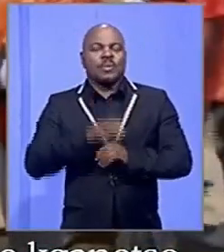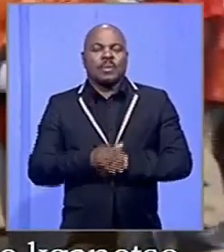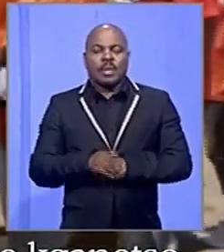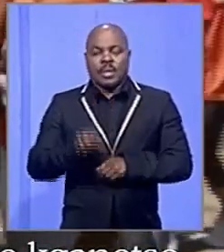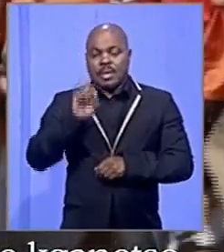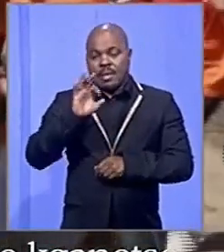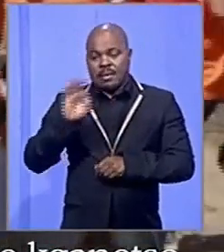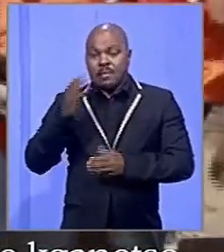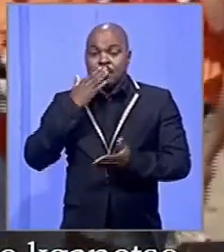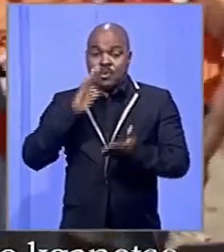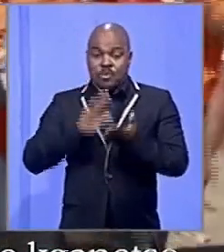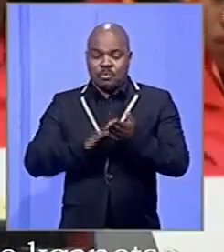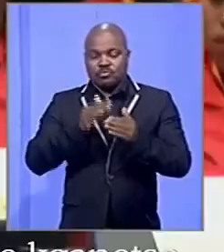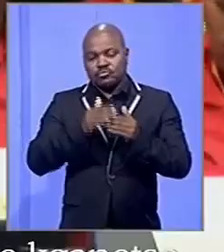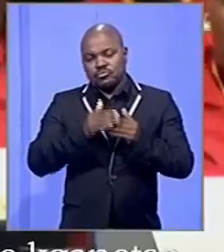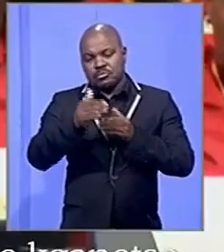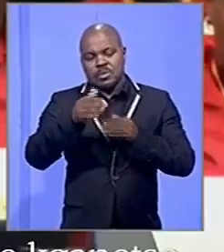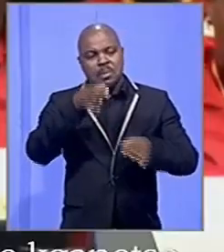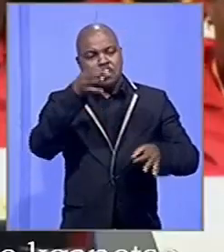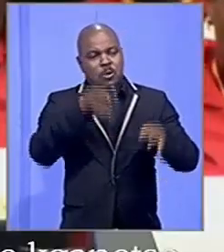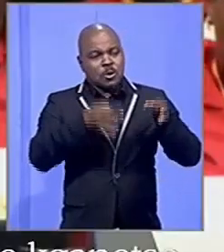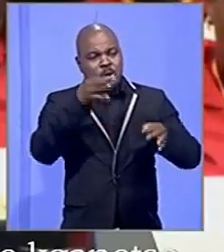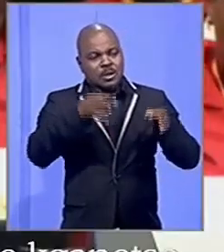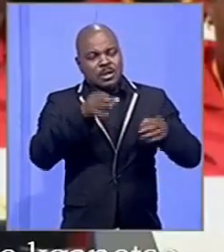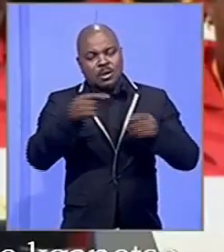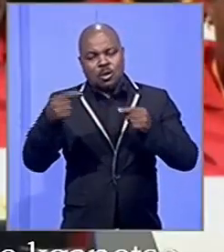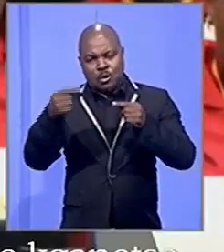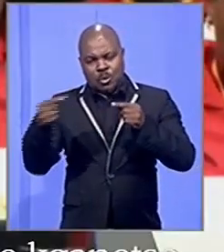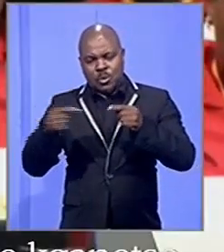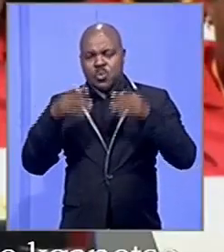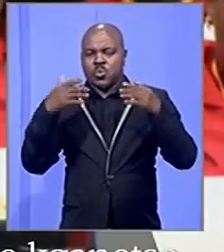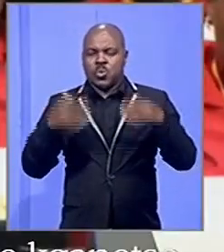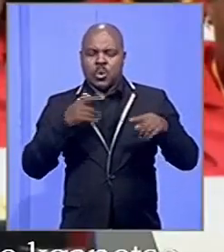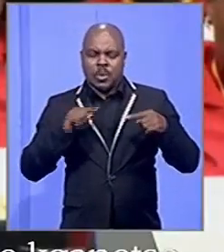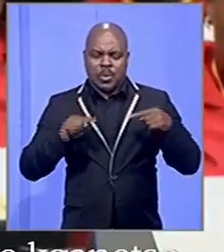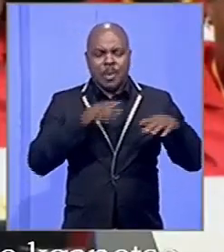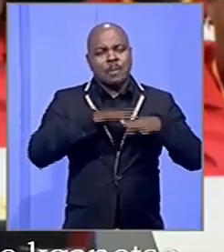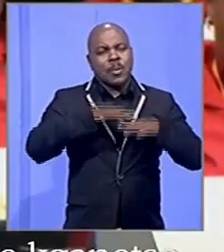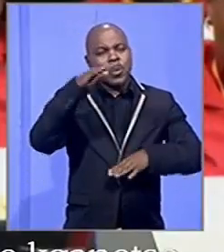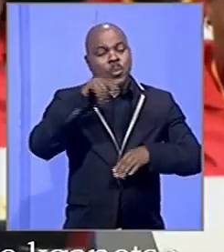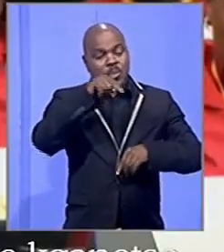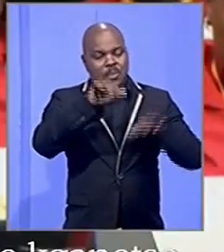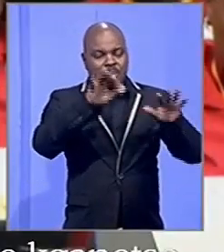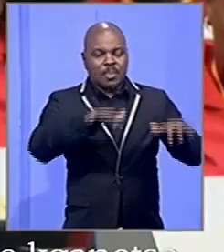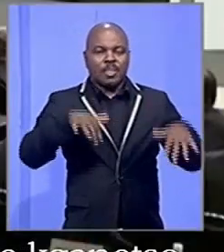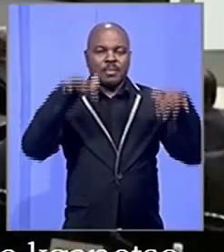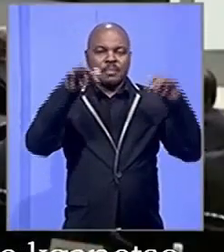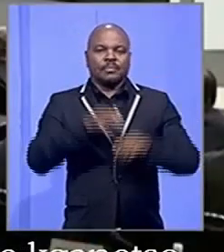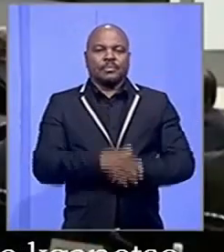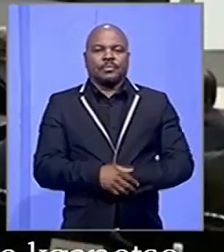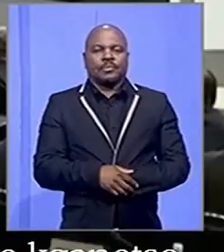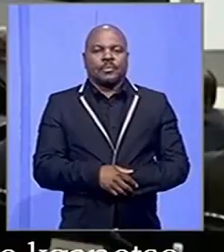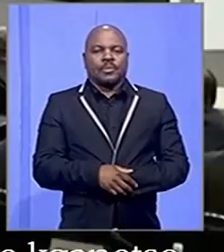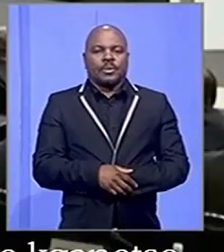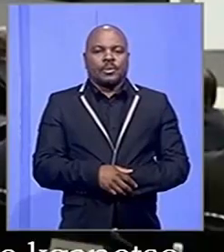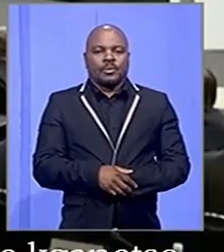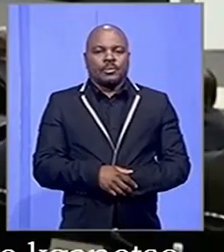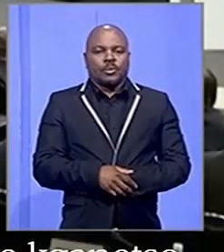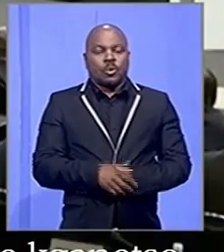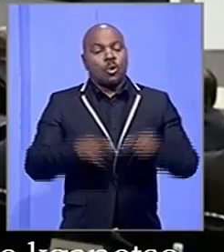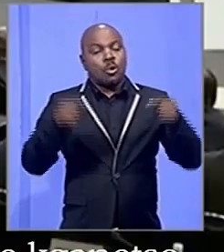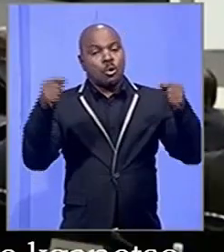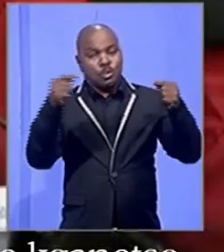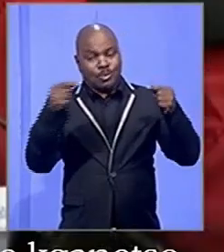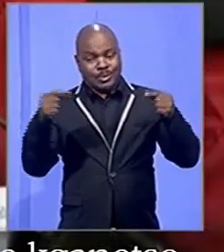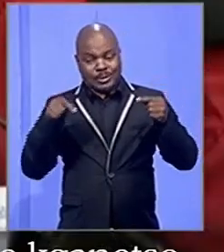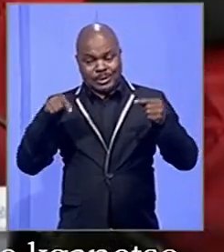EFF e solofeditse go tseela dipolotiki tsa makoko kganetso kwa mankalankaleng kwa palamenteng. Opposition politics is